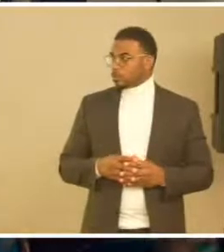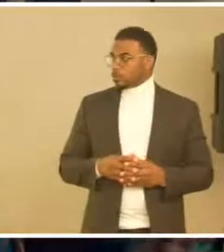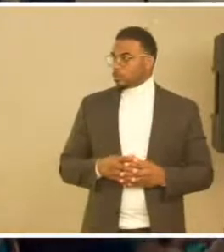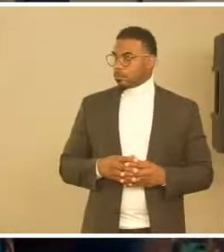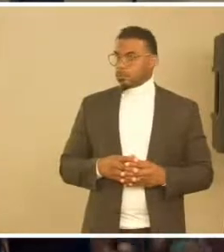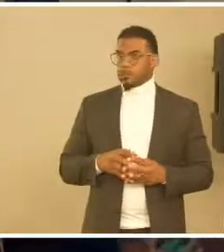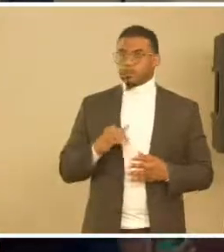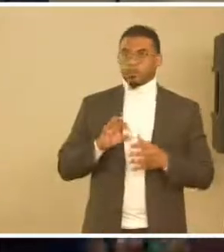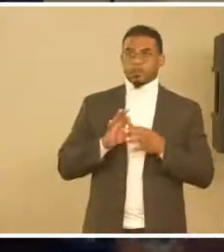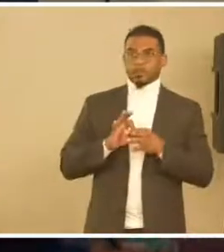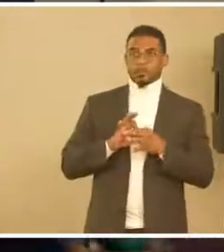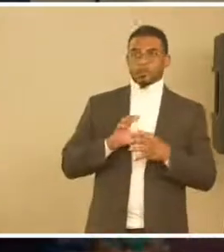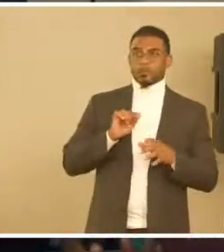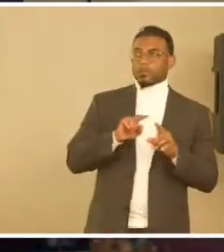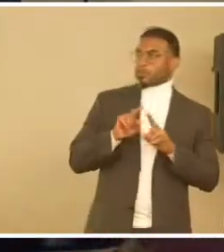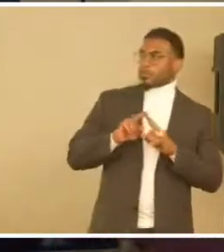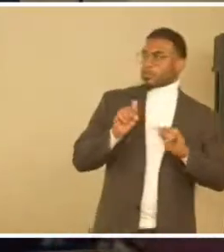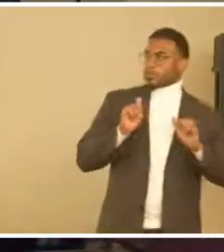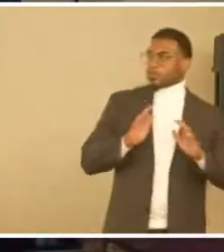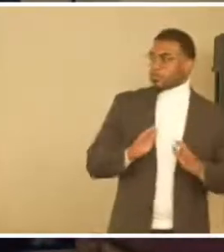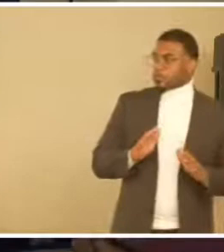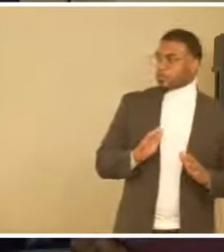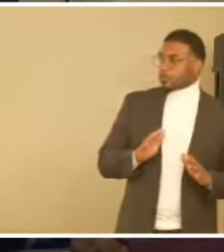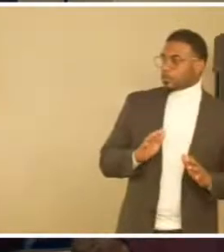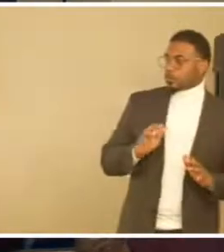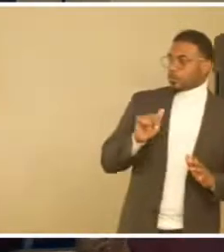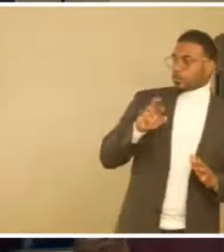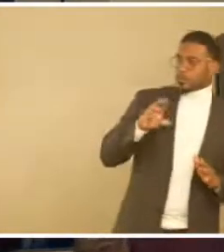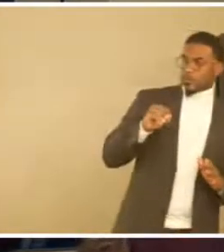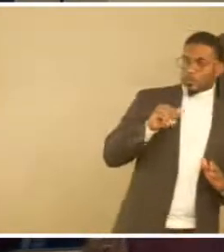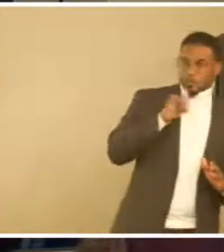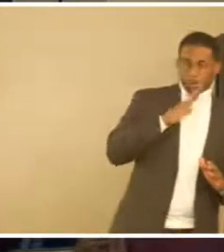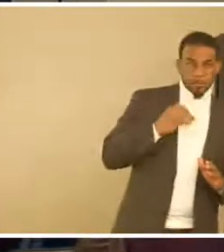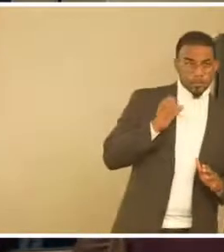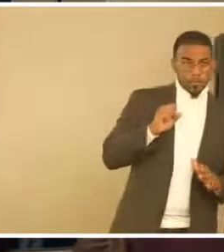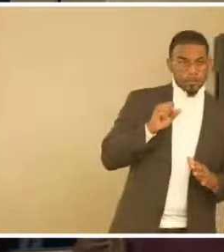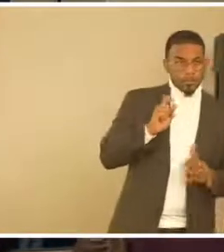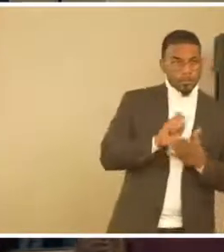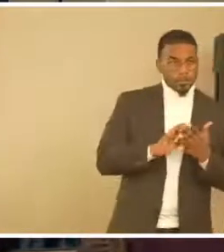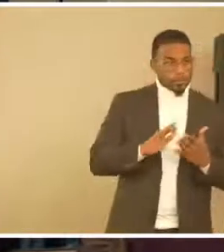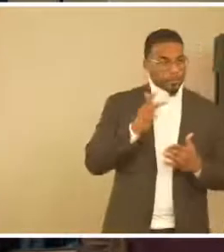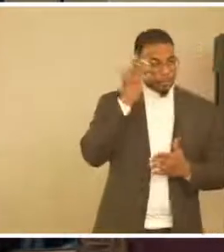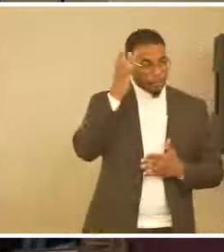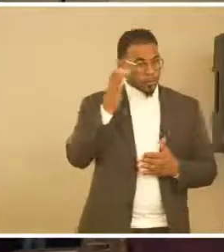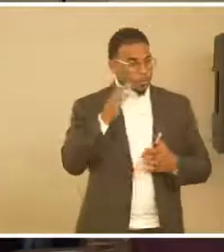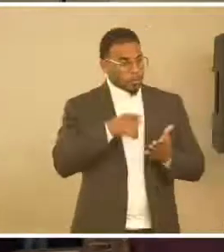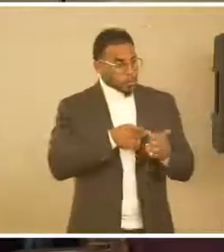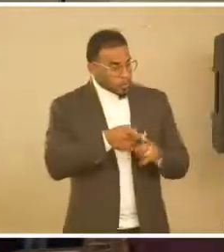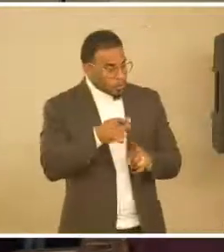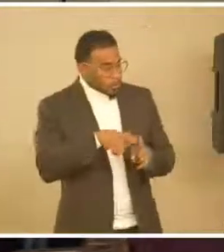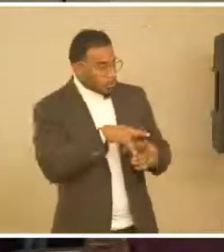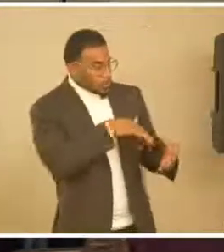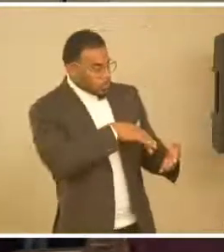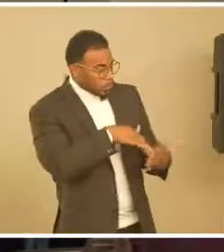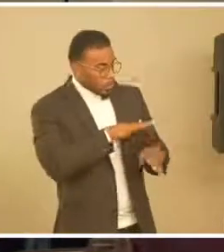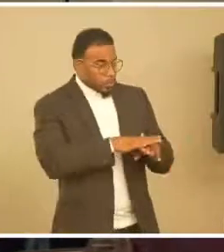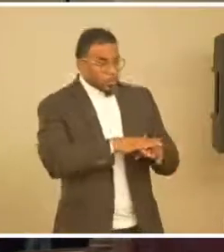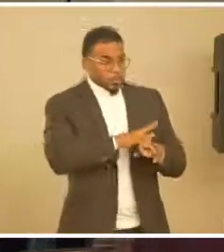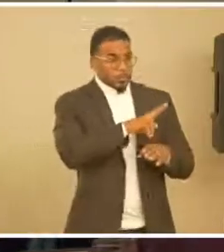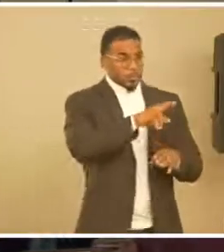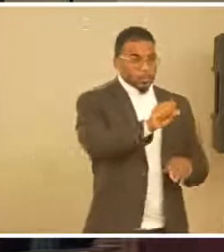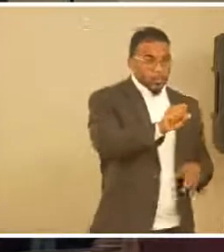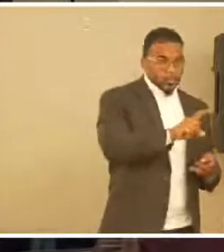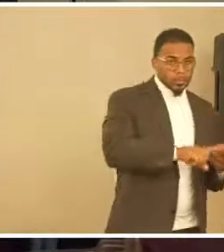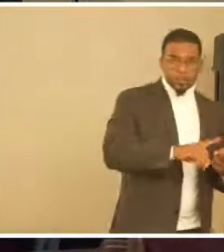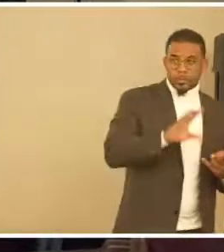Our moderator is also an activist, Afrofeminist, author, and scholar, specializing in studies on the